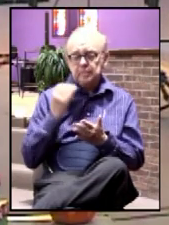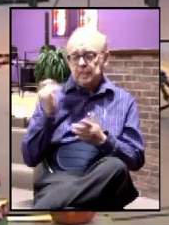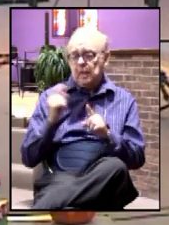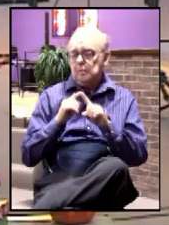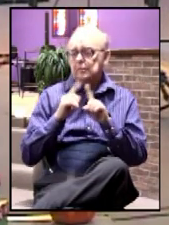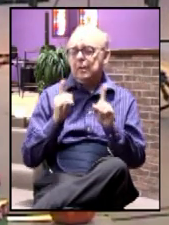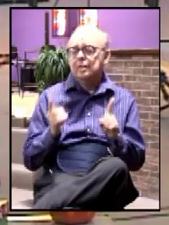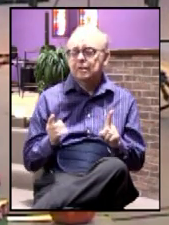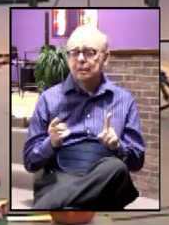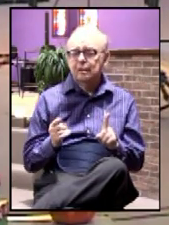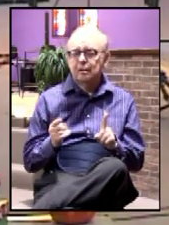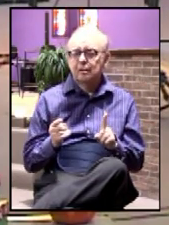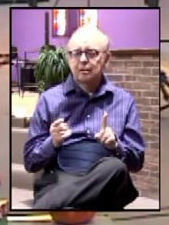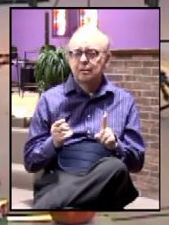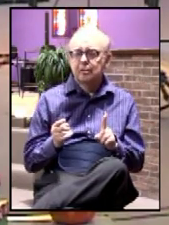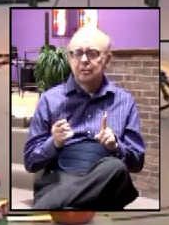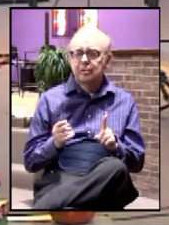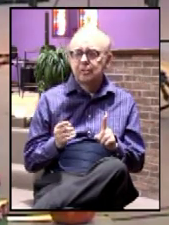ideas, but